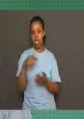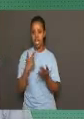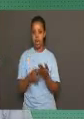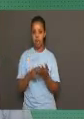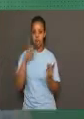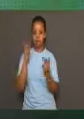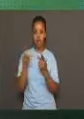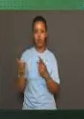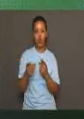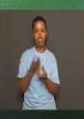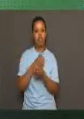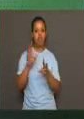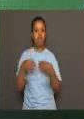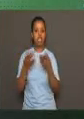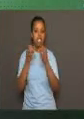solution.